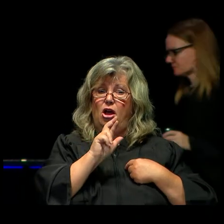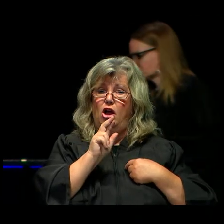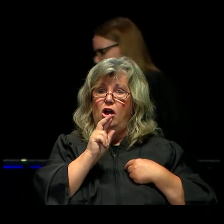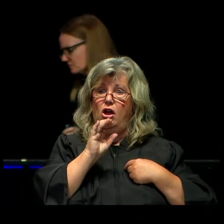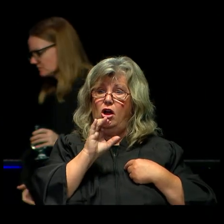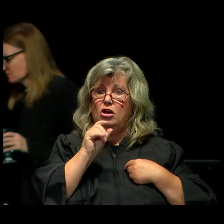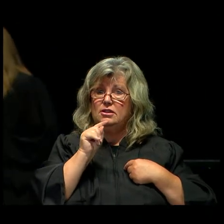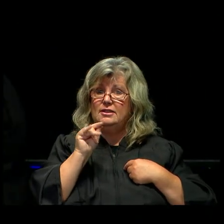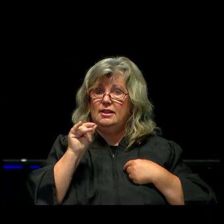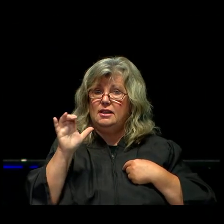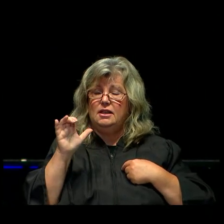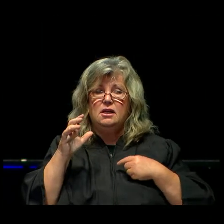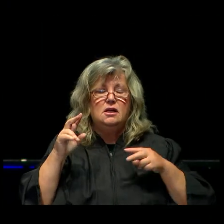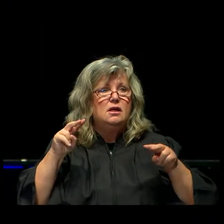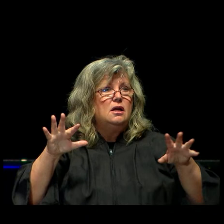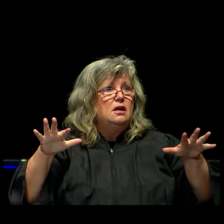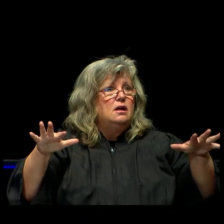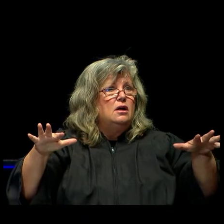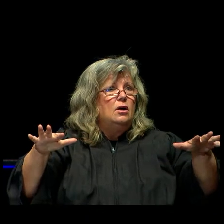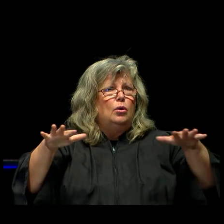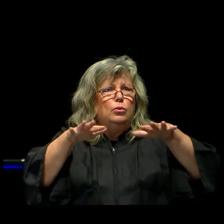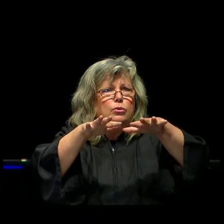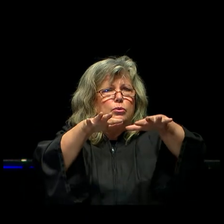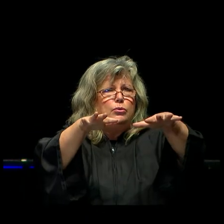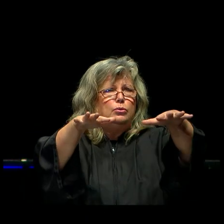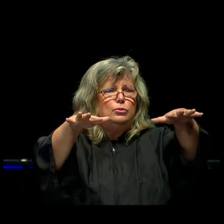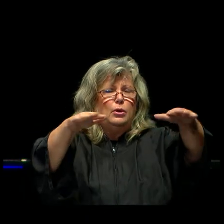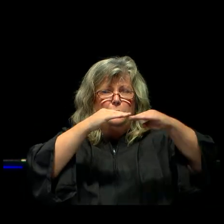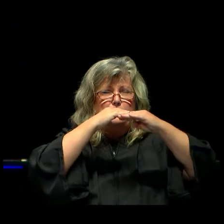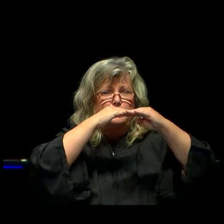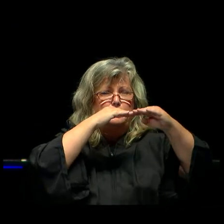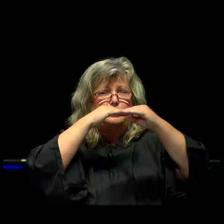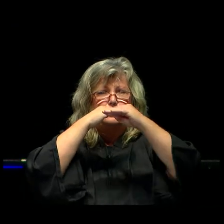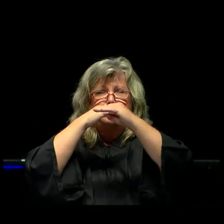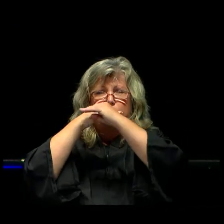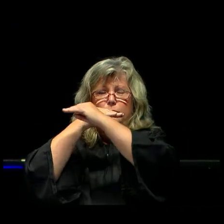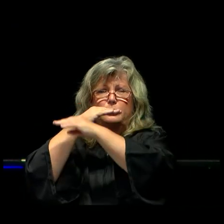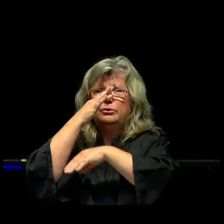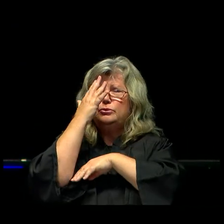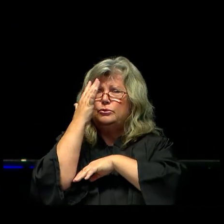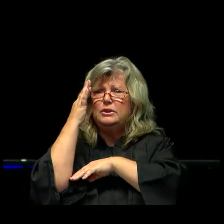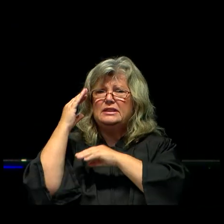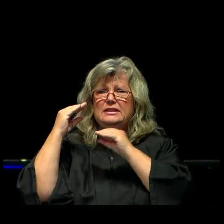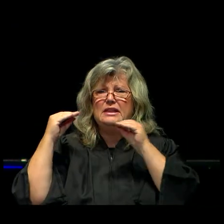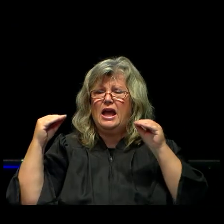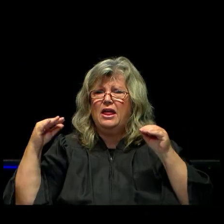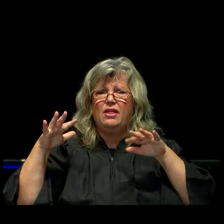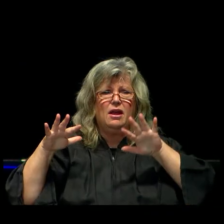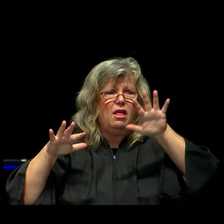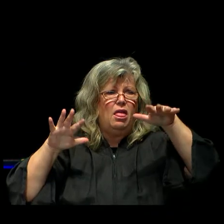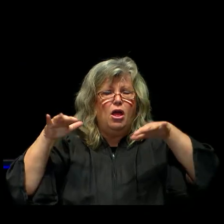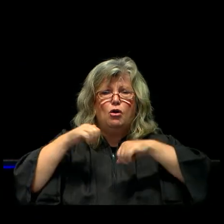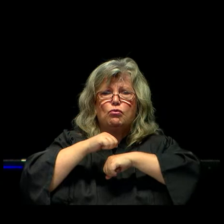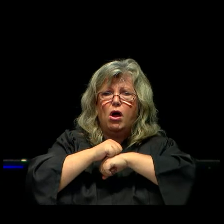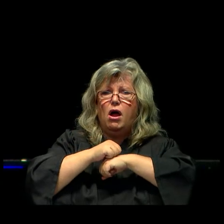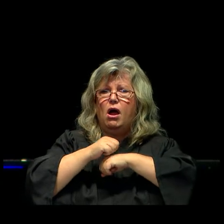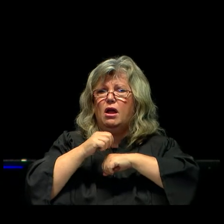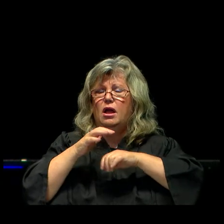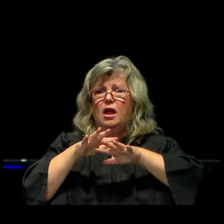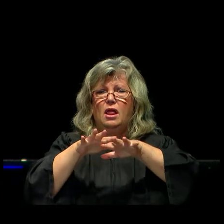in the Arctic, you're looking at the whole landscape. There are no trees. You're looking at the geology, the rocks, the